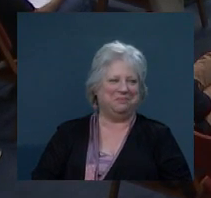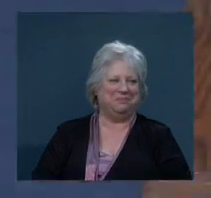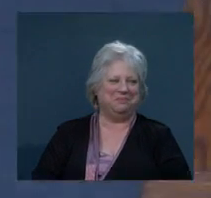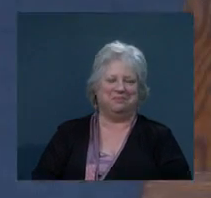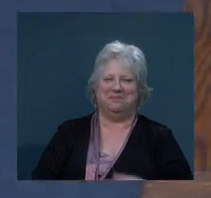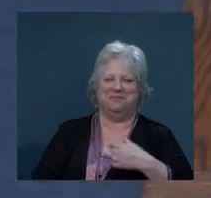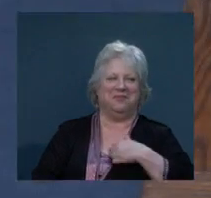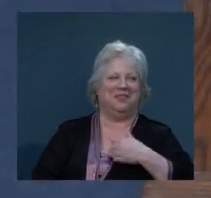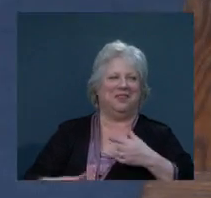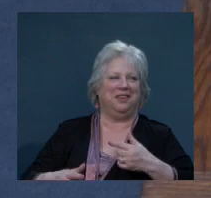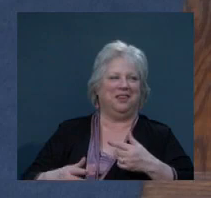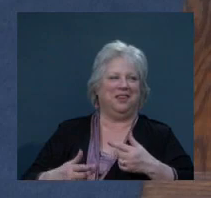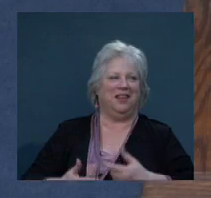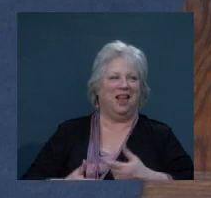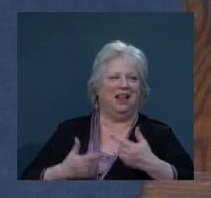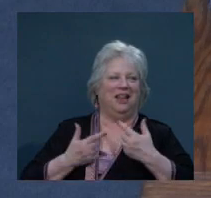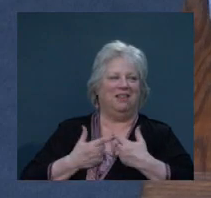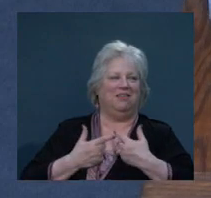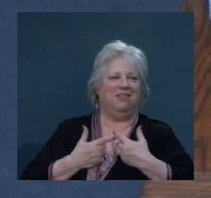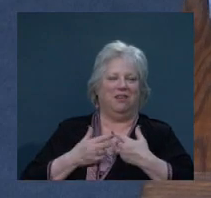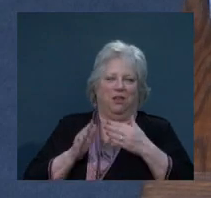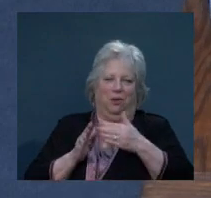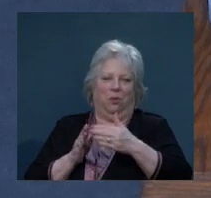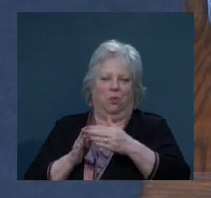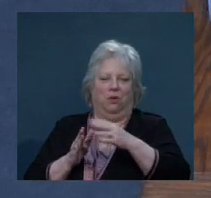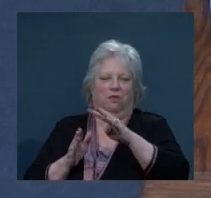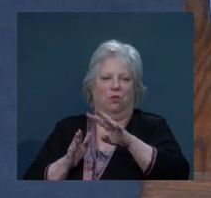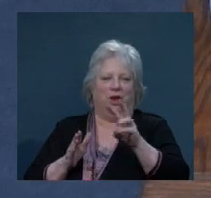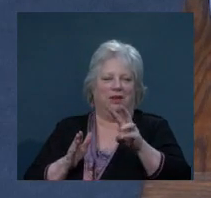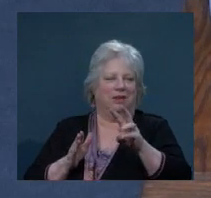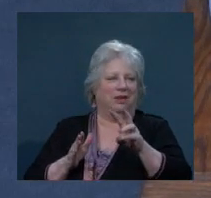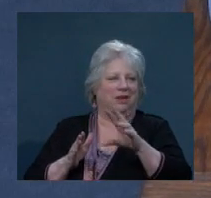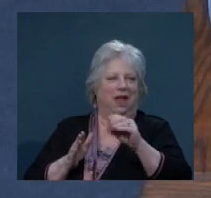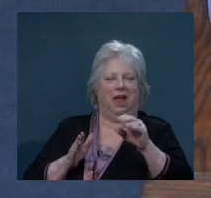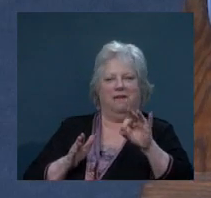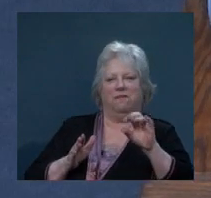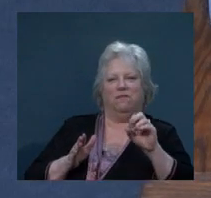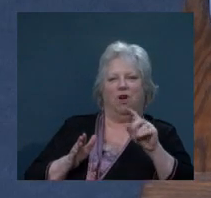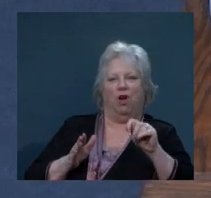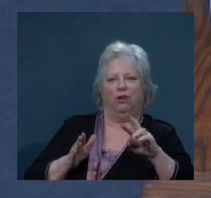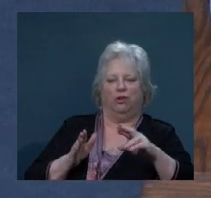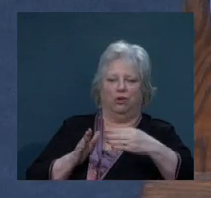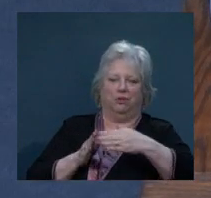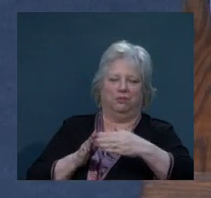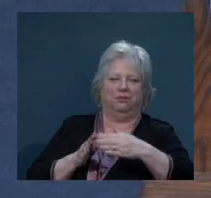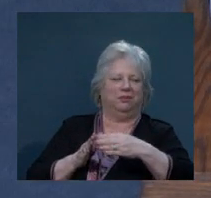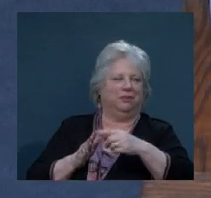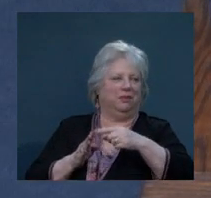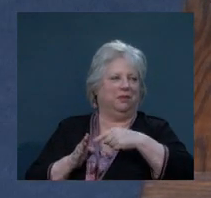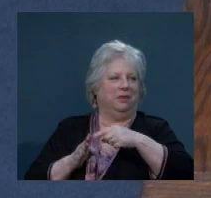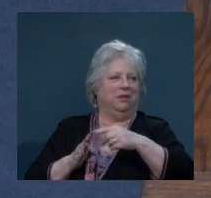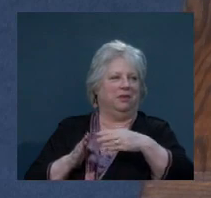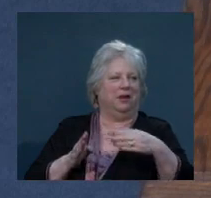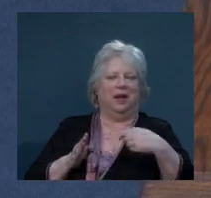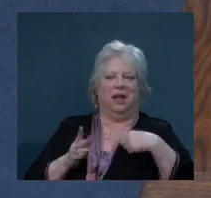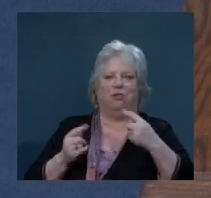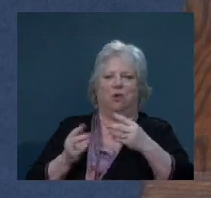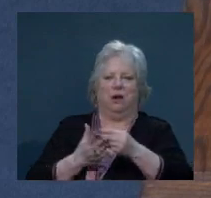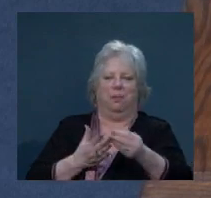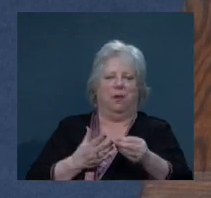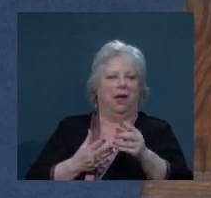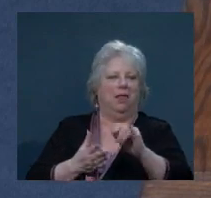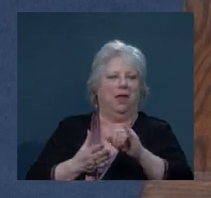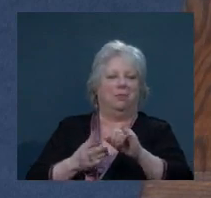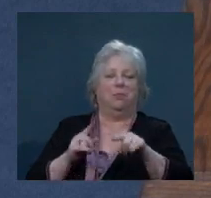I live on the corner of 46 and Foster. I'm trying to buy that, and I